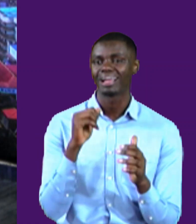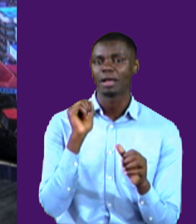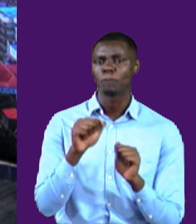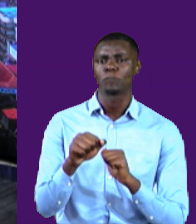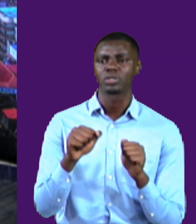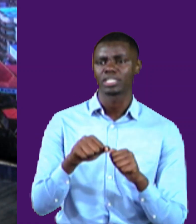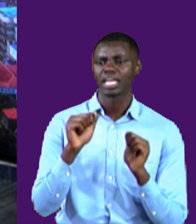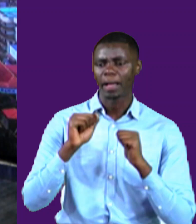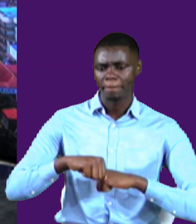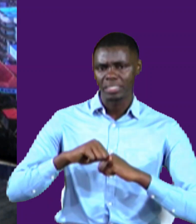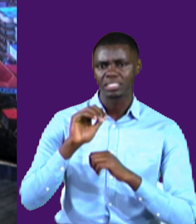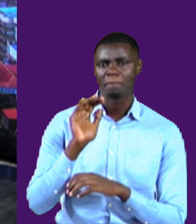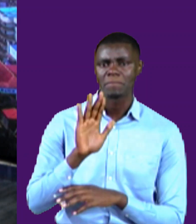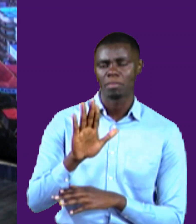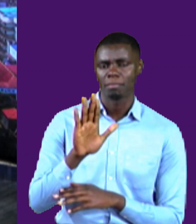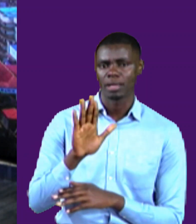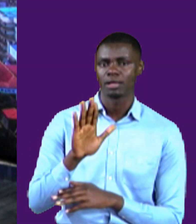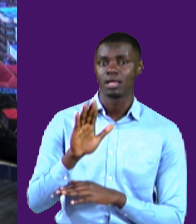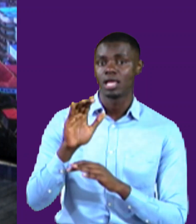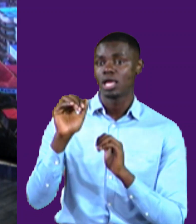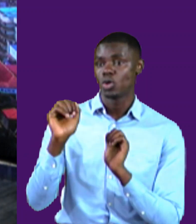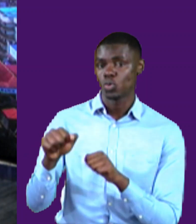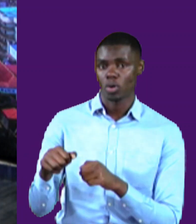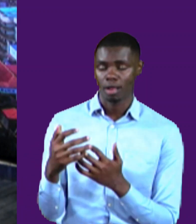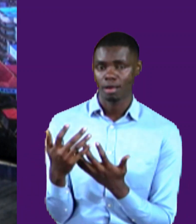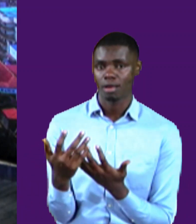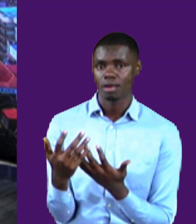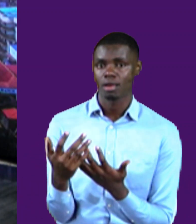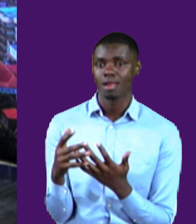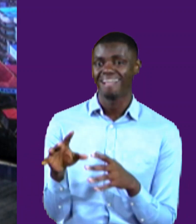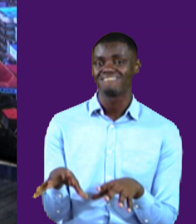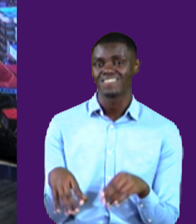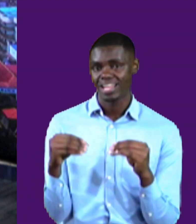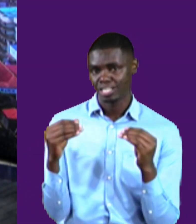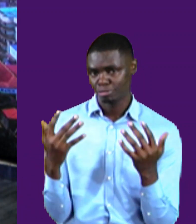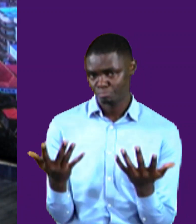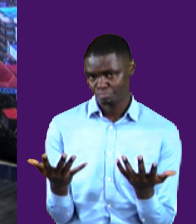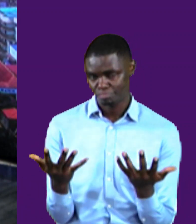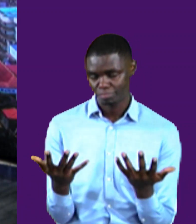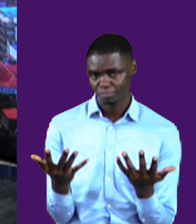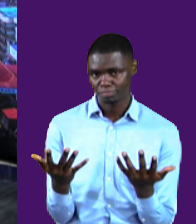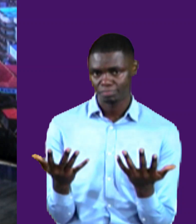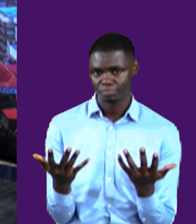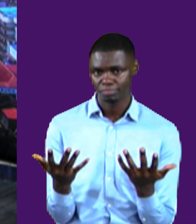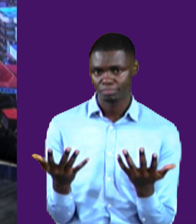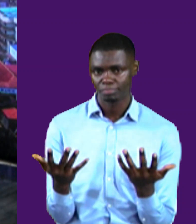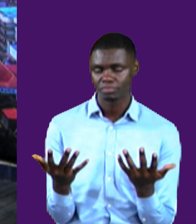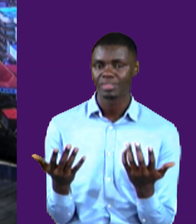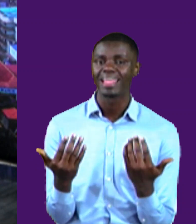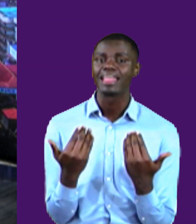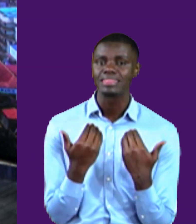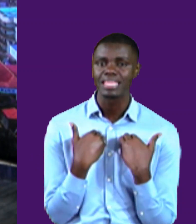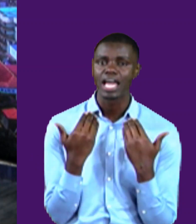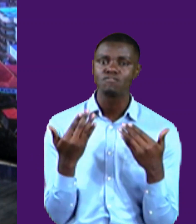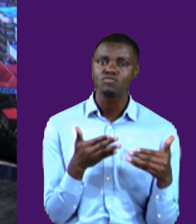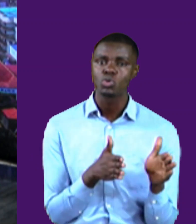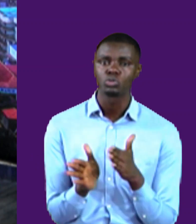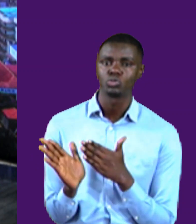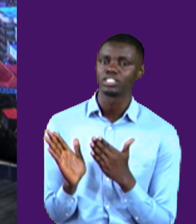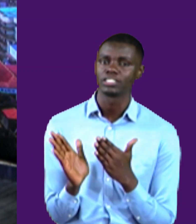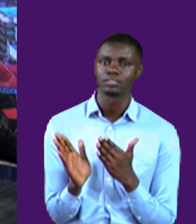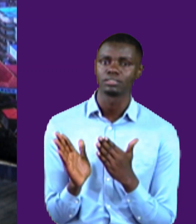of, at least you can find that they have the